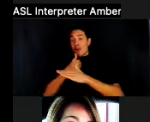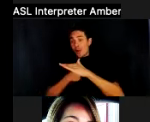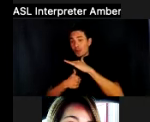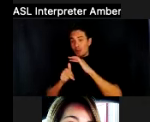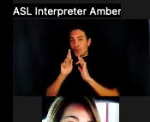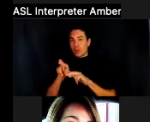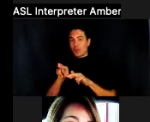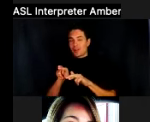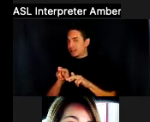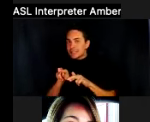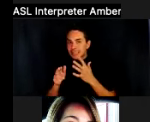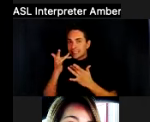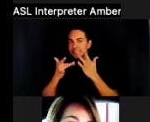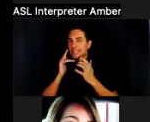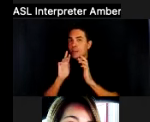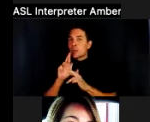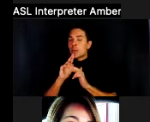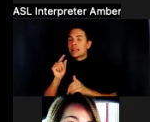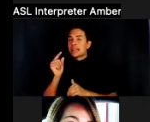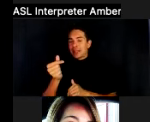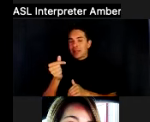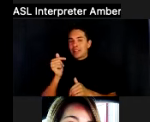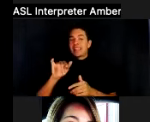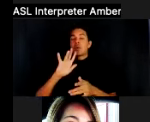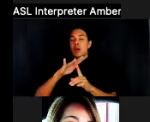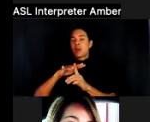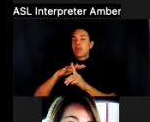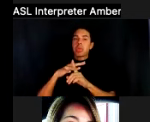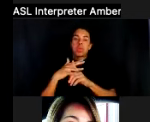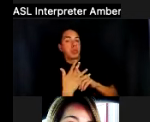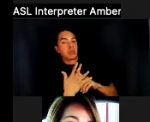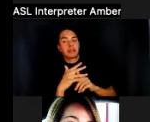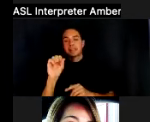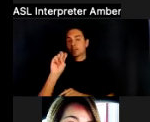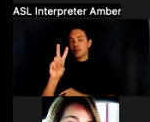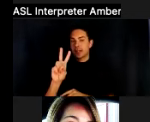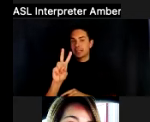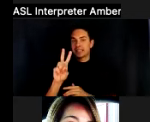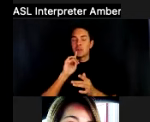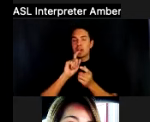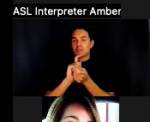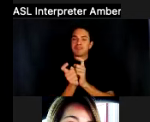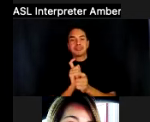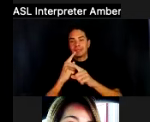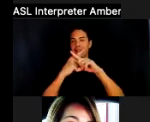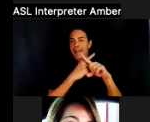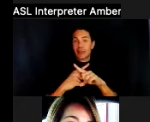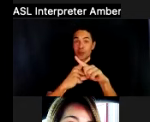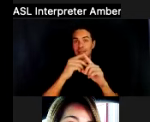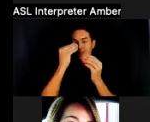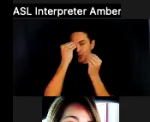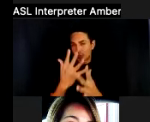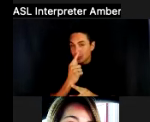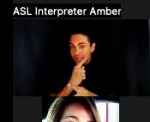to sexual violence in terms of being able to extrapolate really, really specific, accurate information.